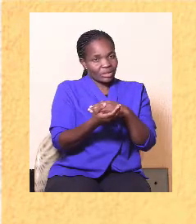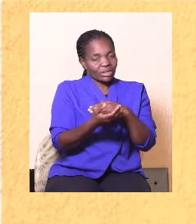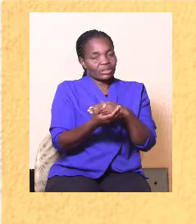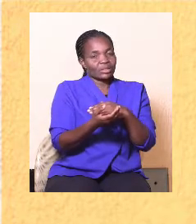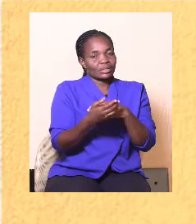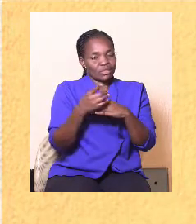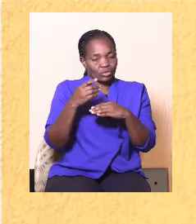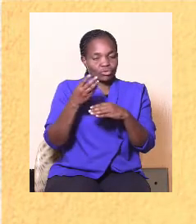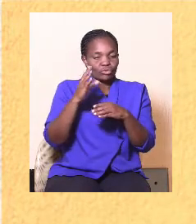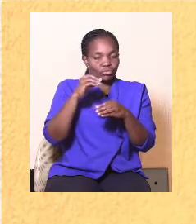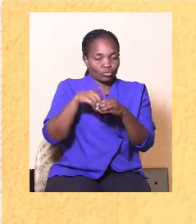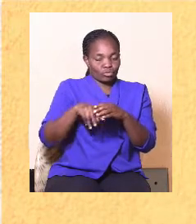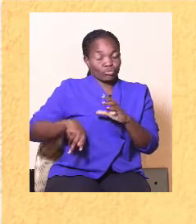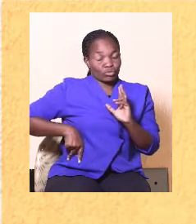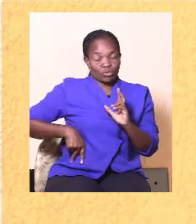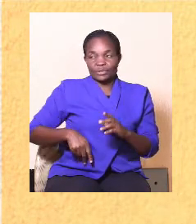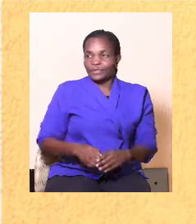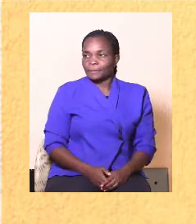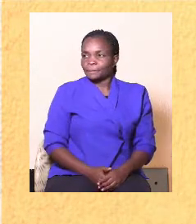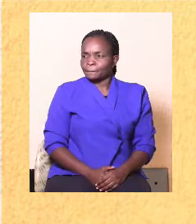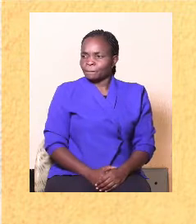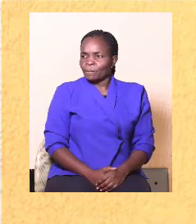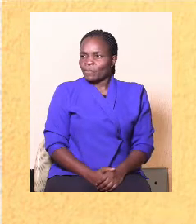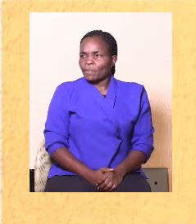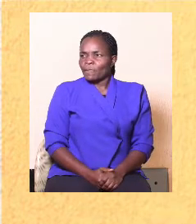other Namibian. So it mustn't be abused.